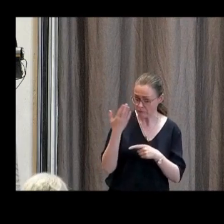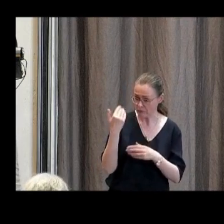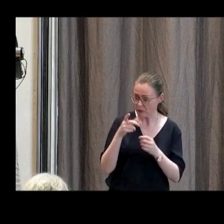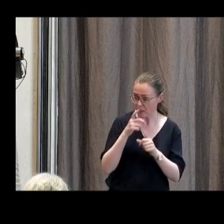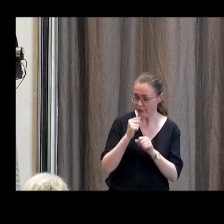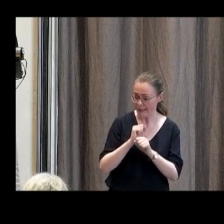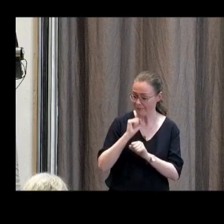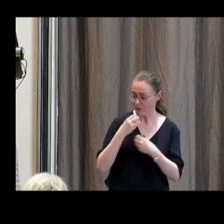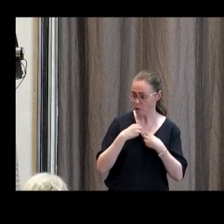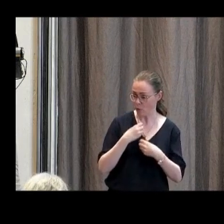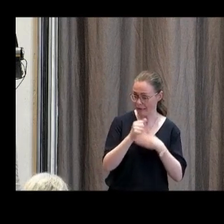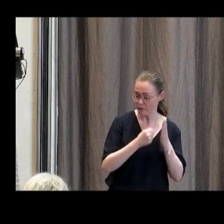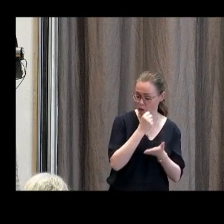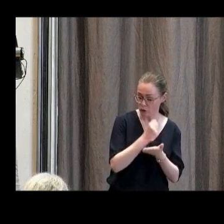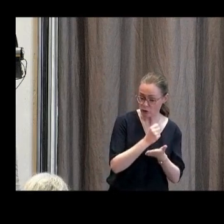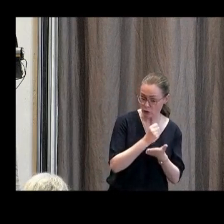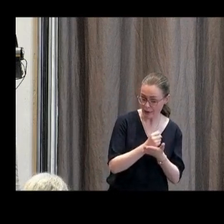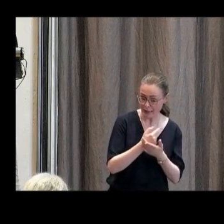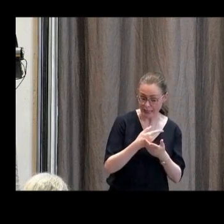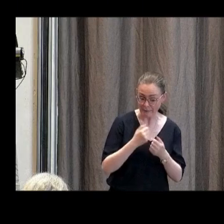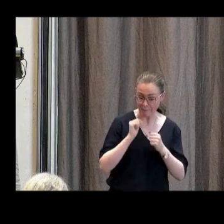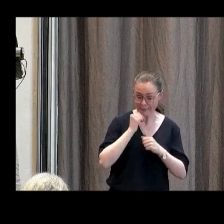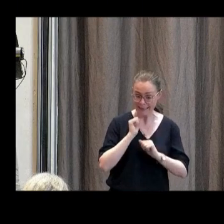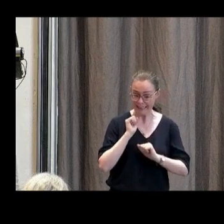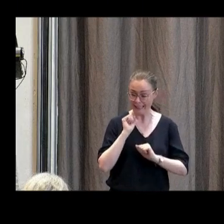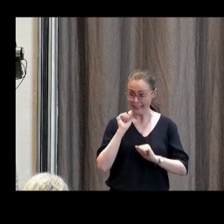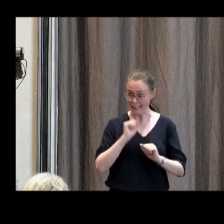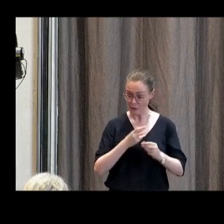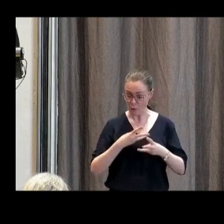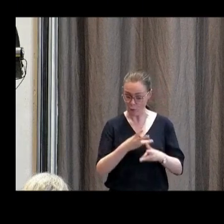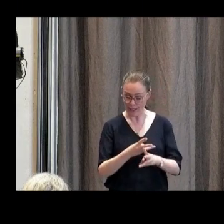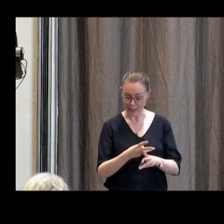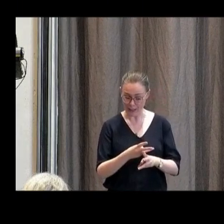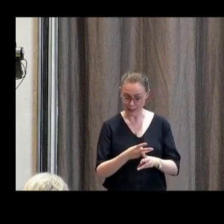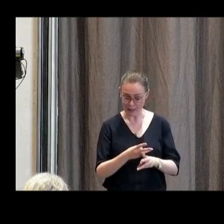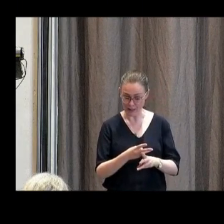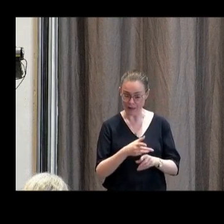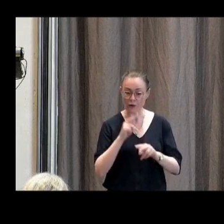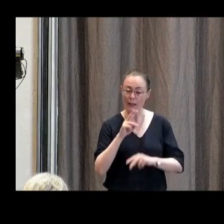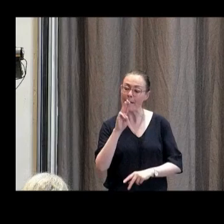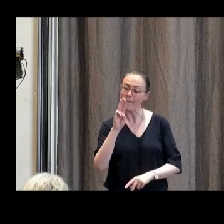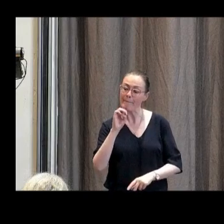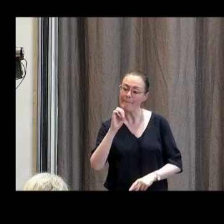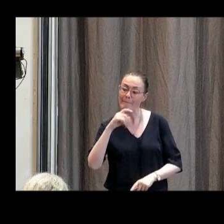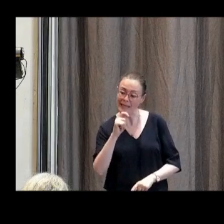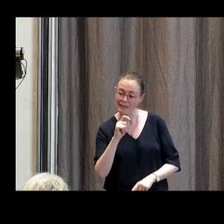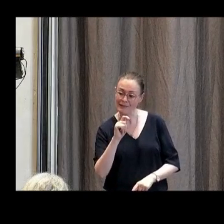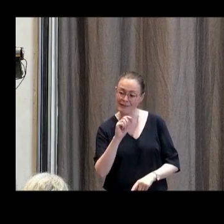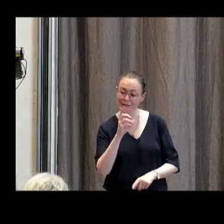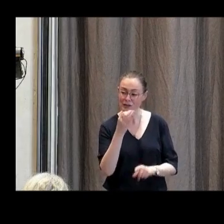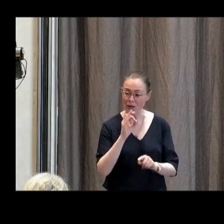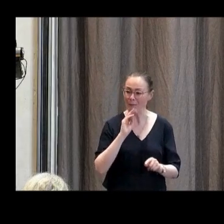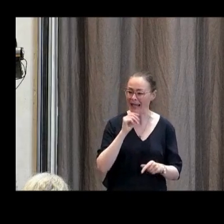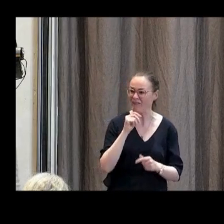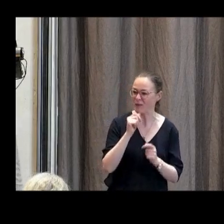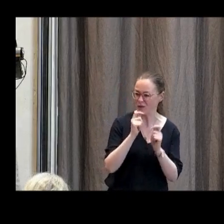studies where his approach was to look at pet dogs, so untrained dogs, and